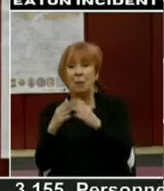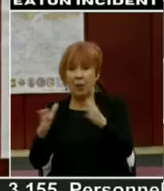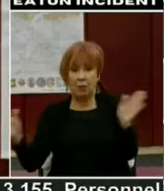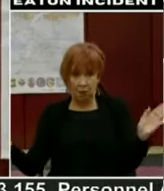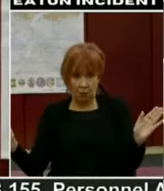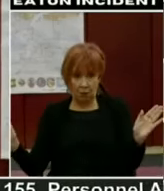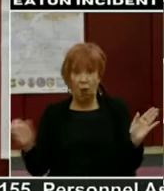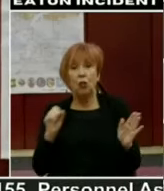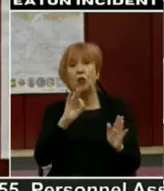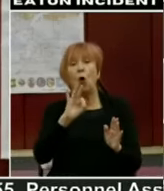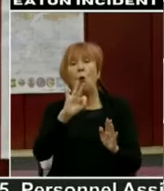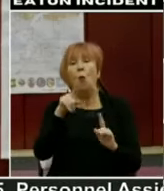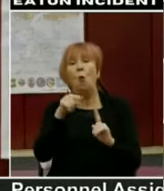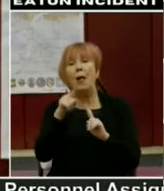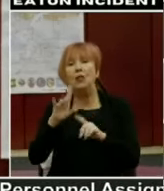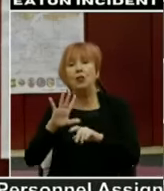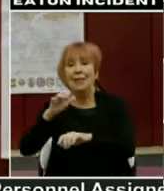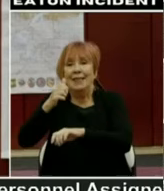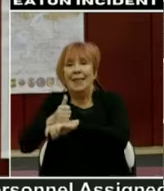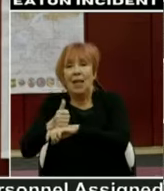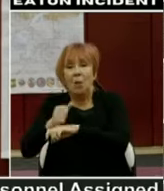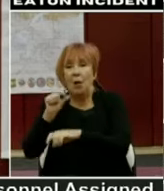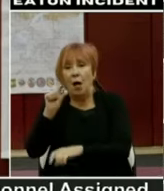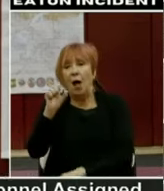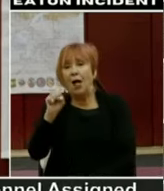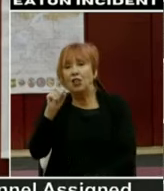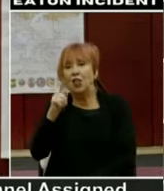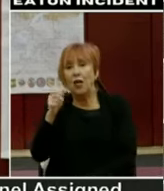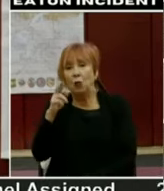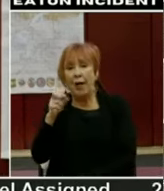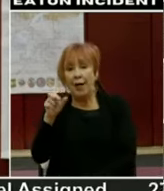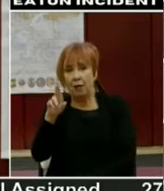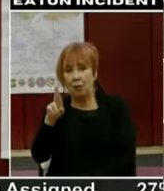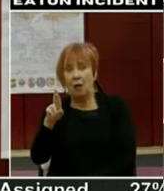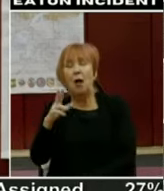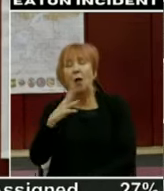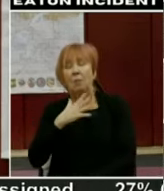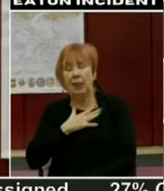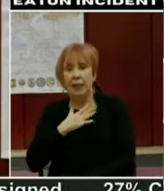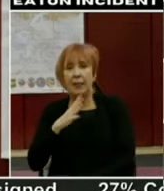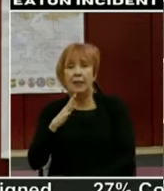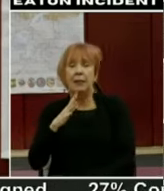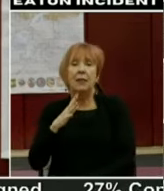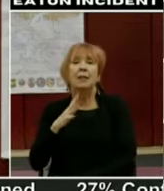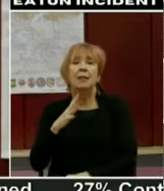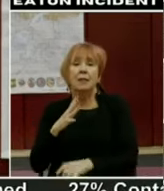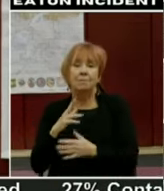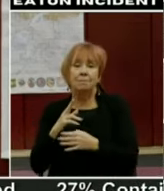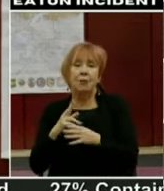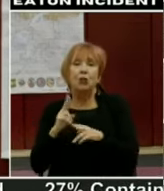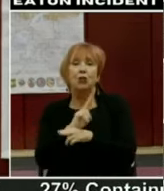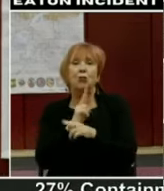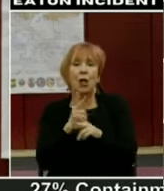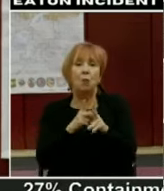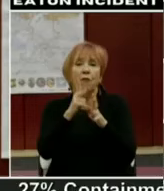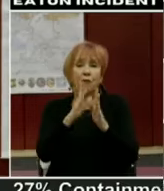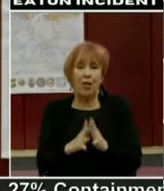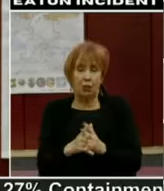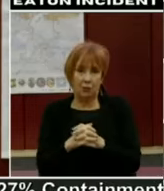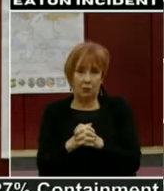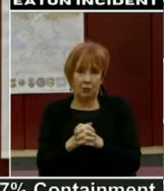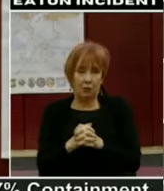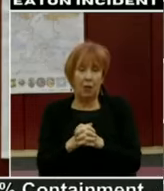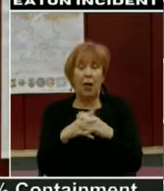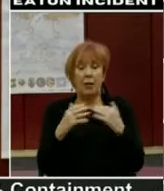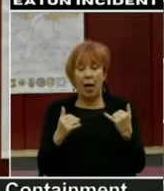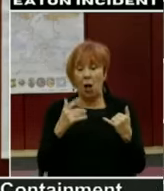please consult with a licensed electrician. Another issue as we continue to face this period of potentially sustained high and dangerous